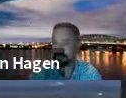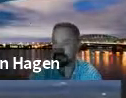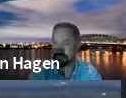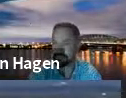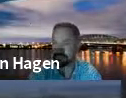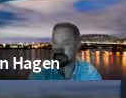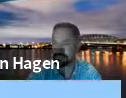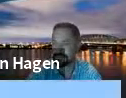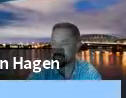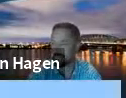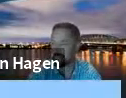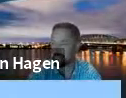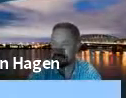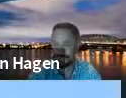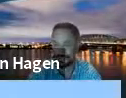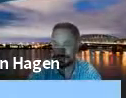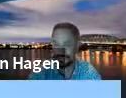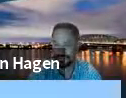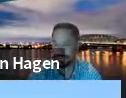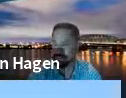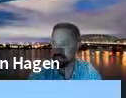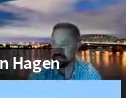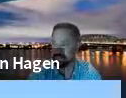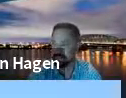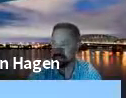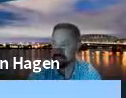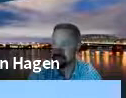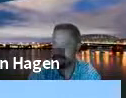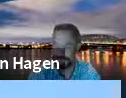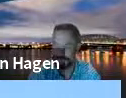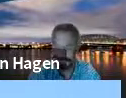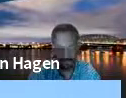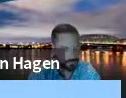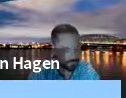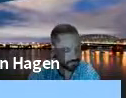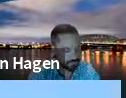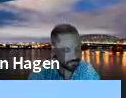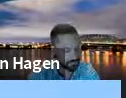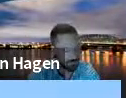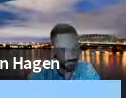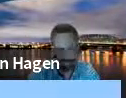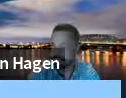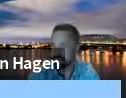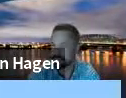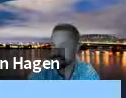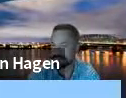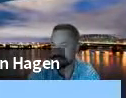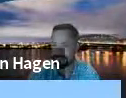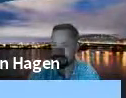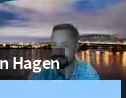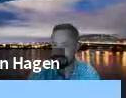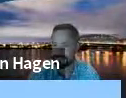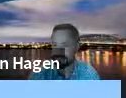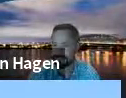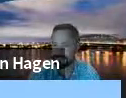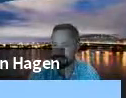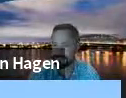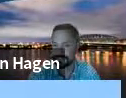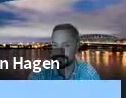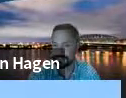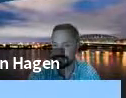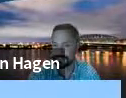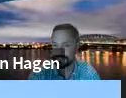untenable, that it makes it very difficult for the tens of thousands of workers who live in Washington State but work in